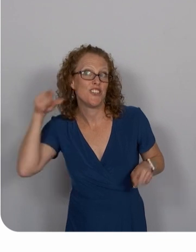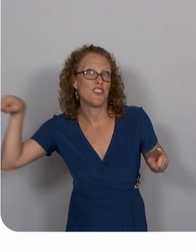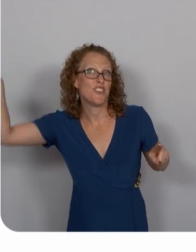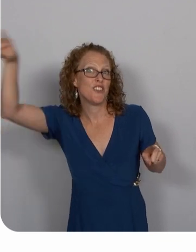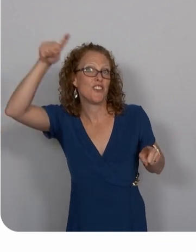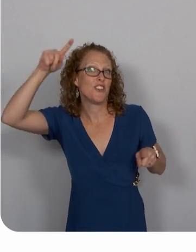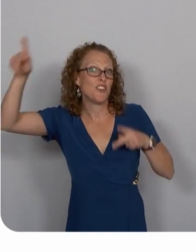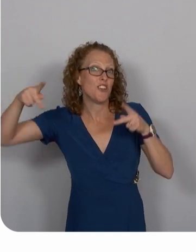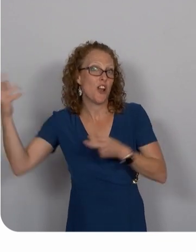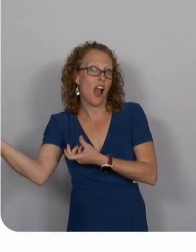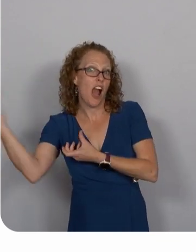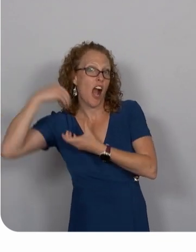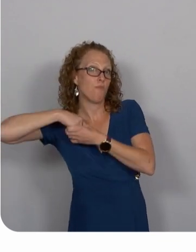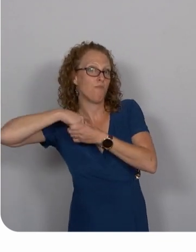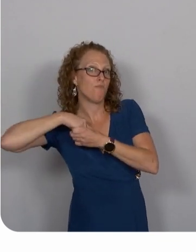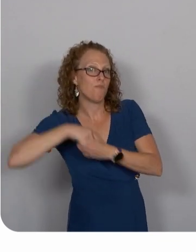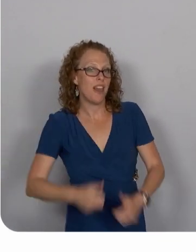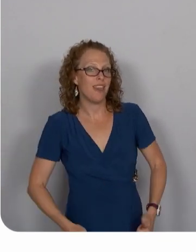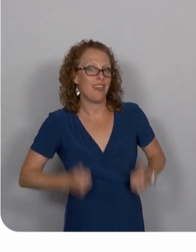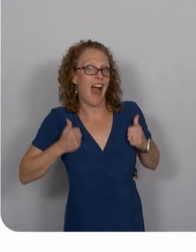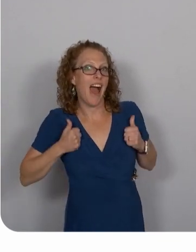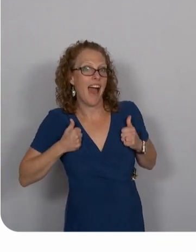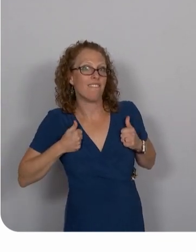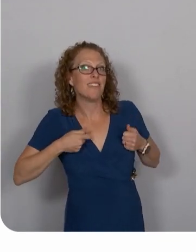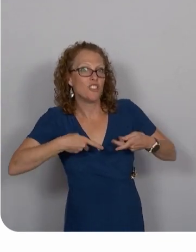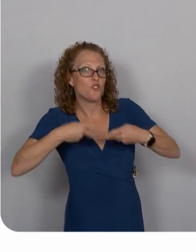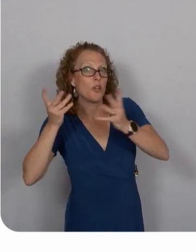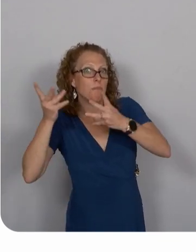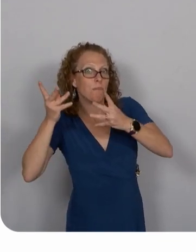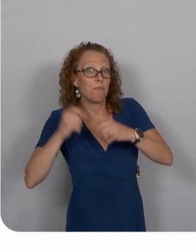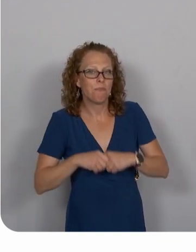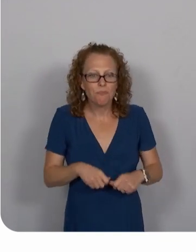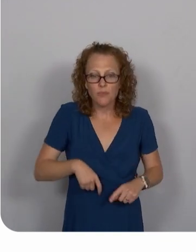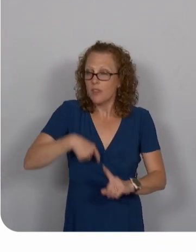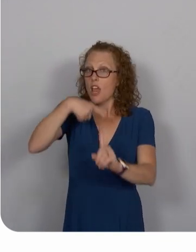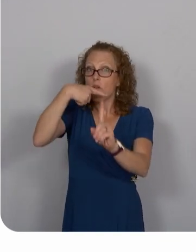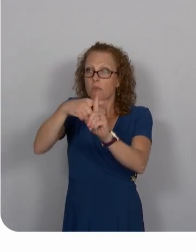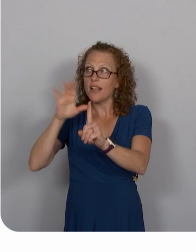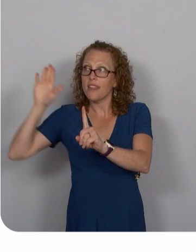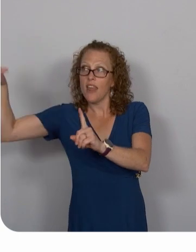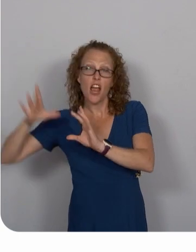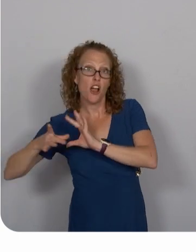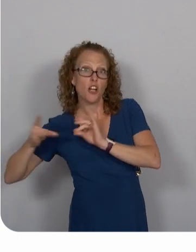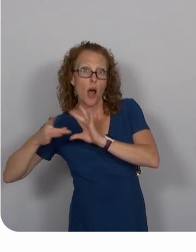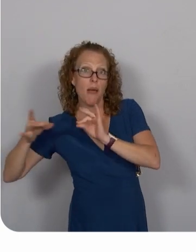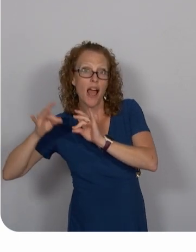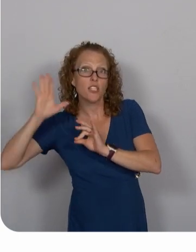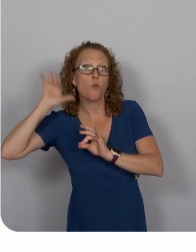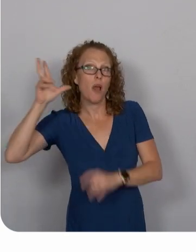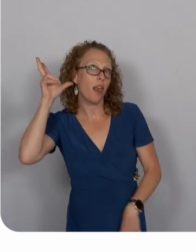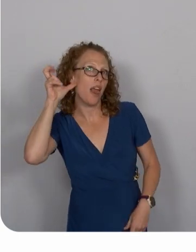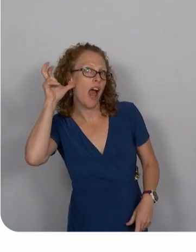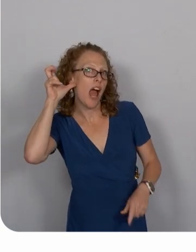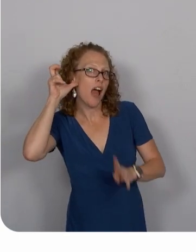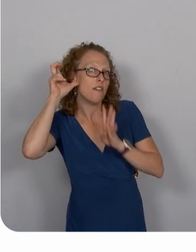watching you live and a readout of the most recent comment.